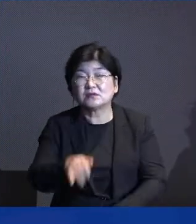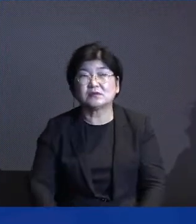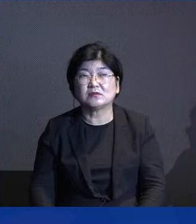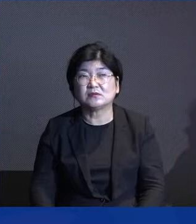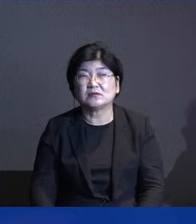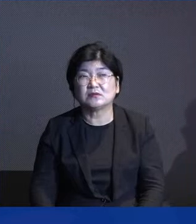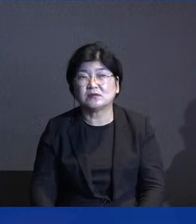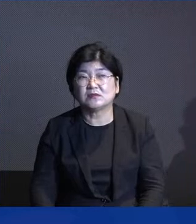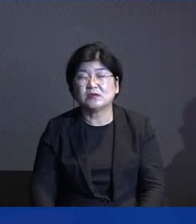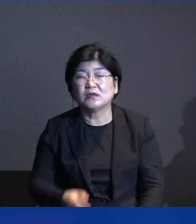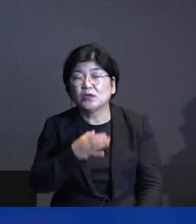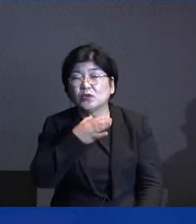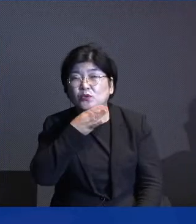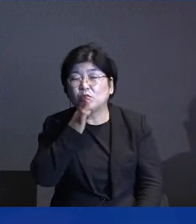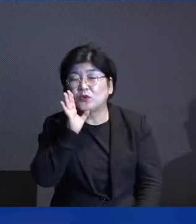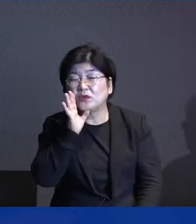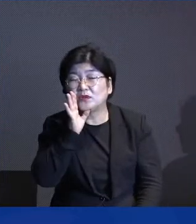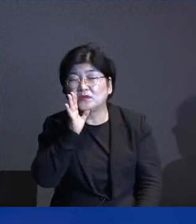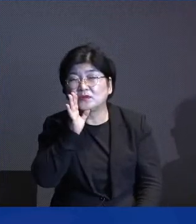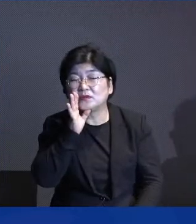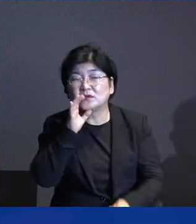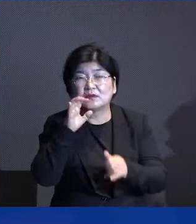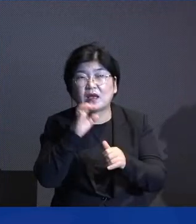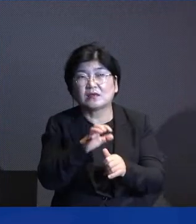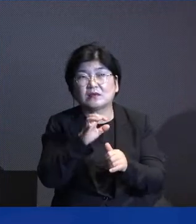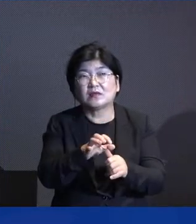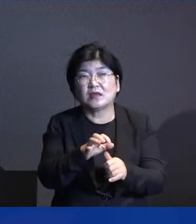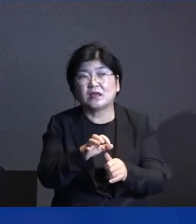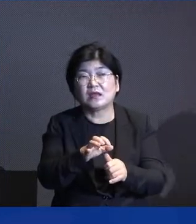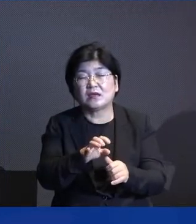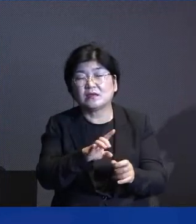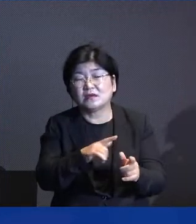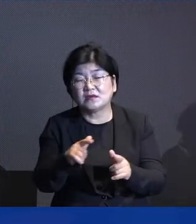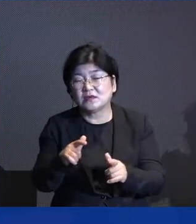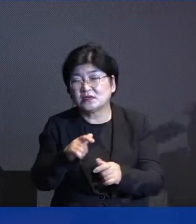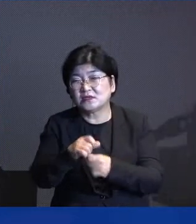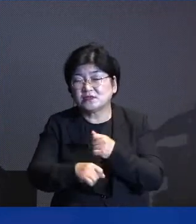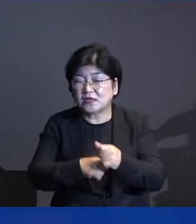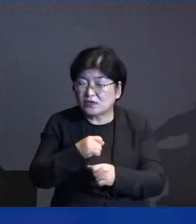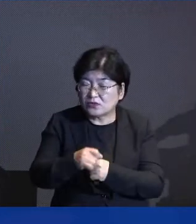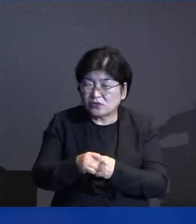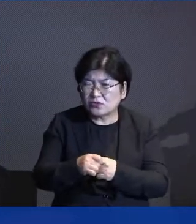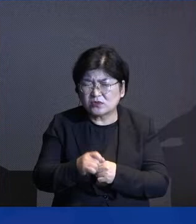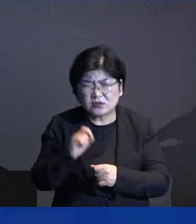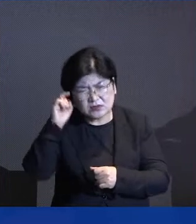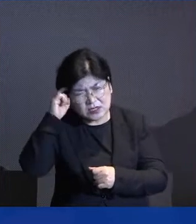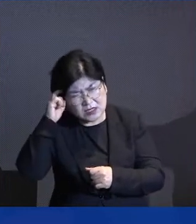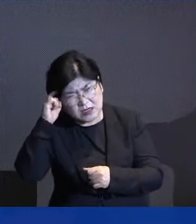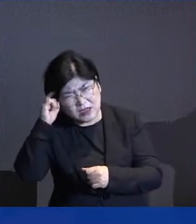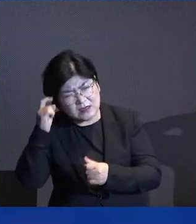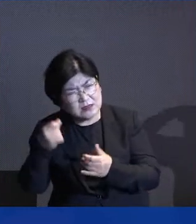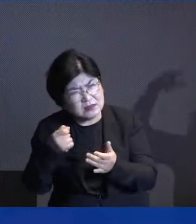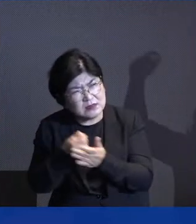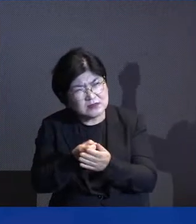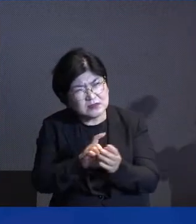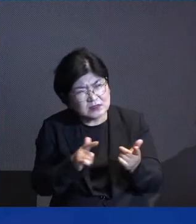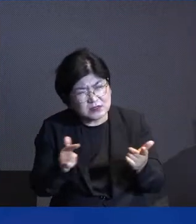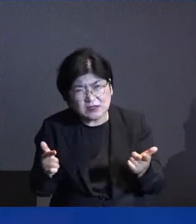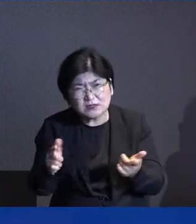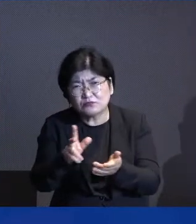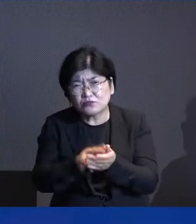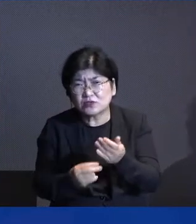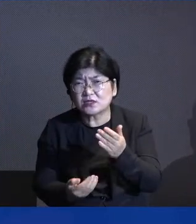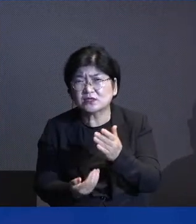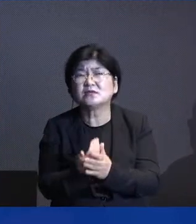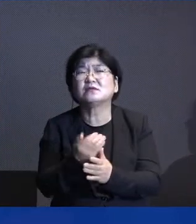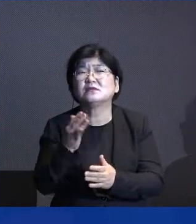many times they couldn't get access to health care. Many individuals with dementia will not be amenable for an online consultation,